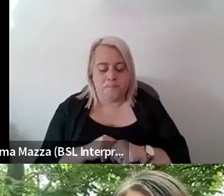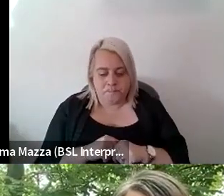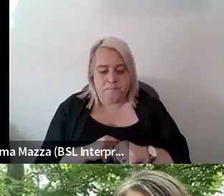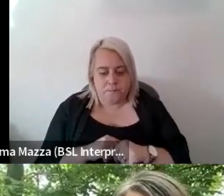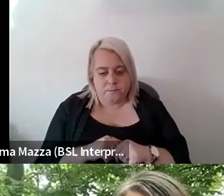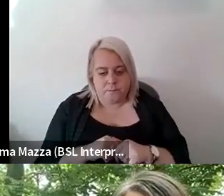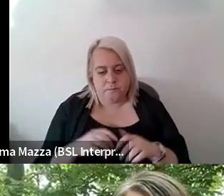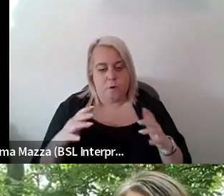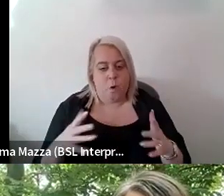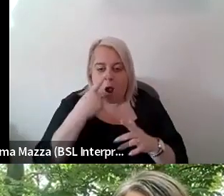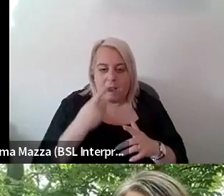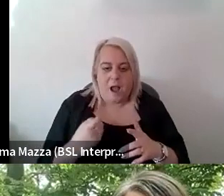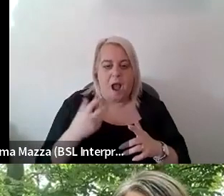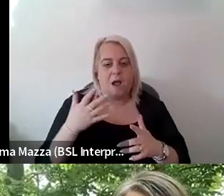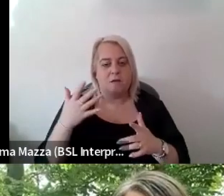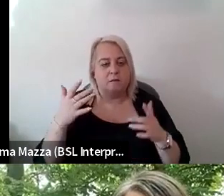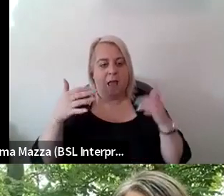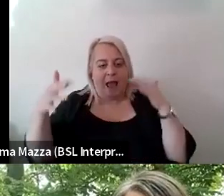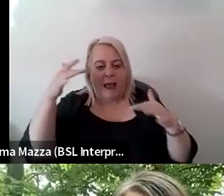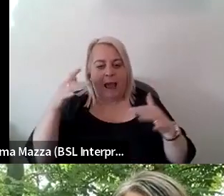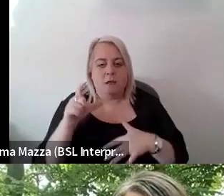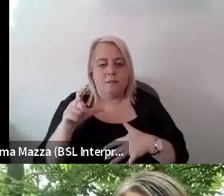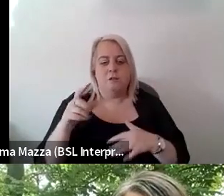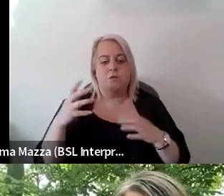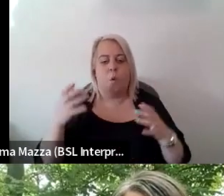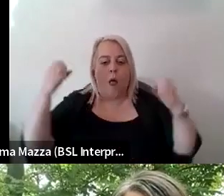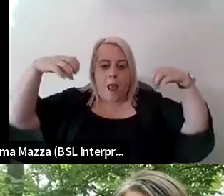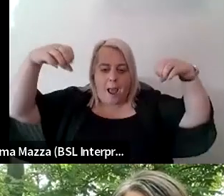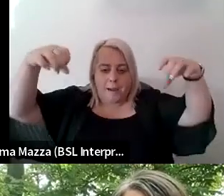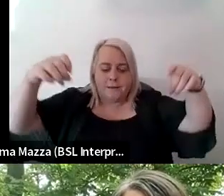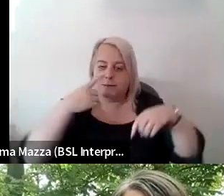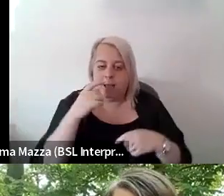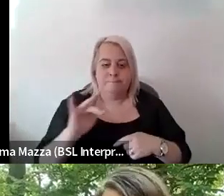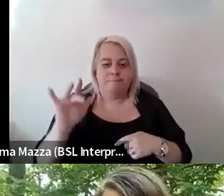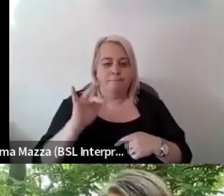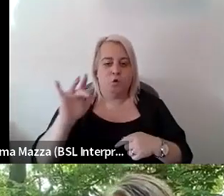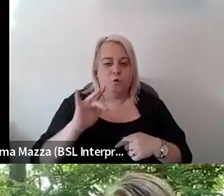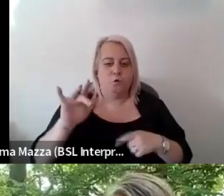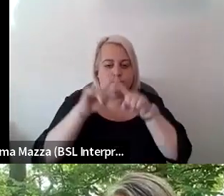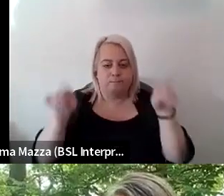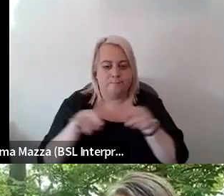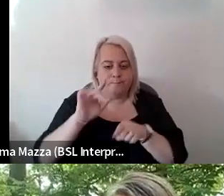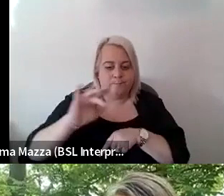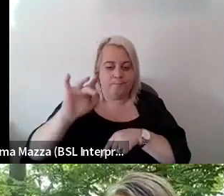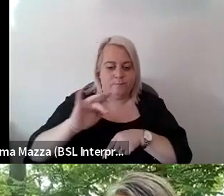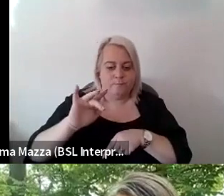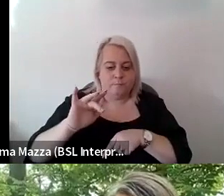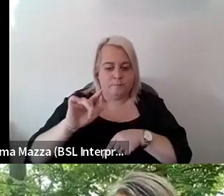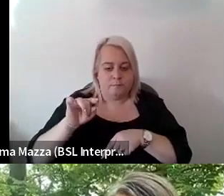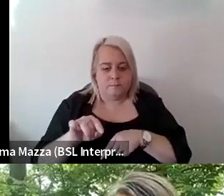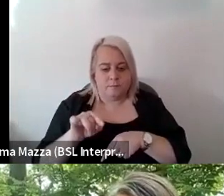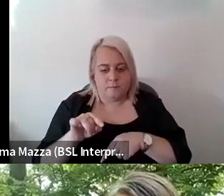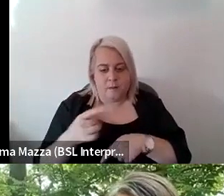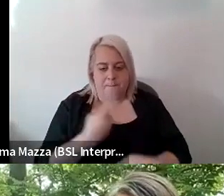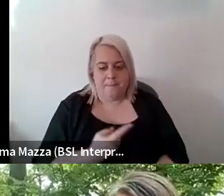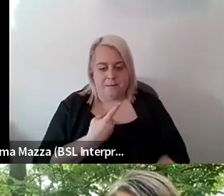your air conditioning in the room or lighting, etc. And I'm thinking, for somebody like myself, I'm completely out of the experience now.